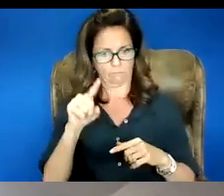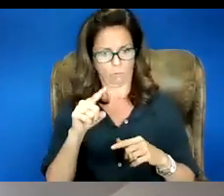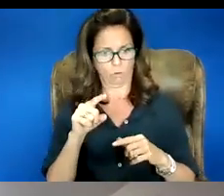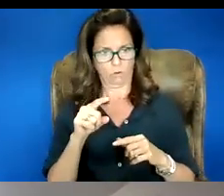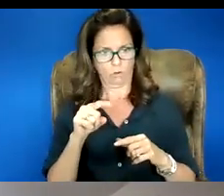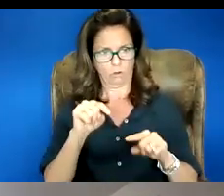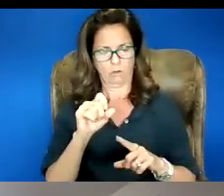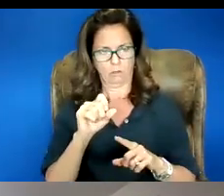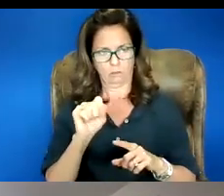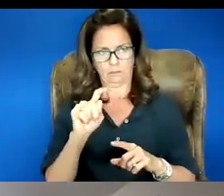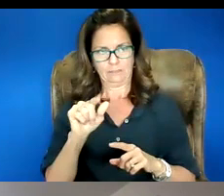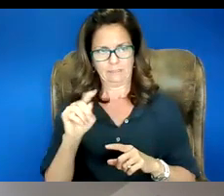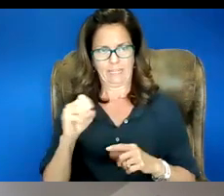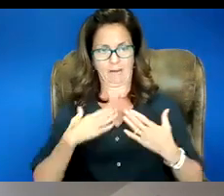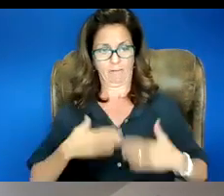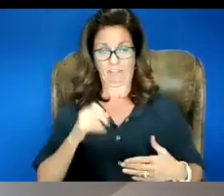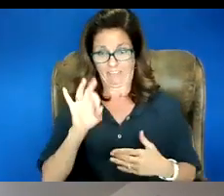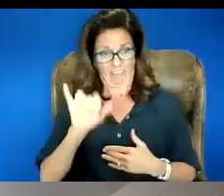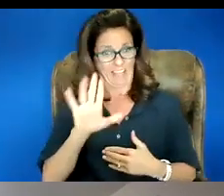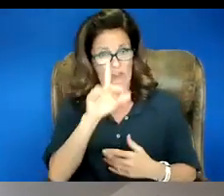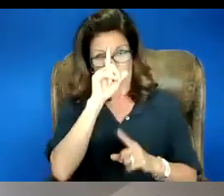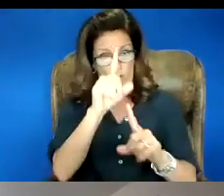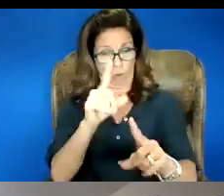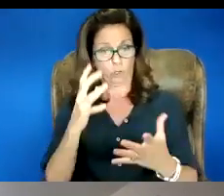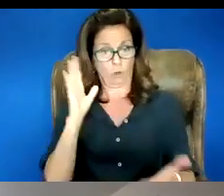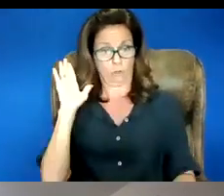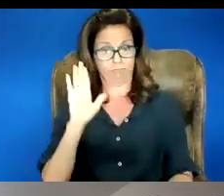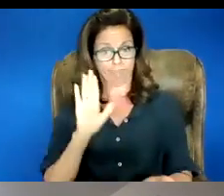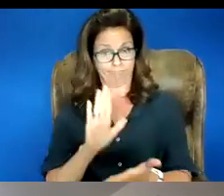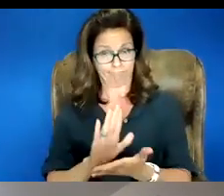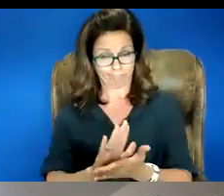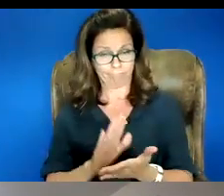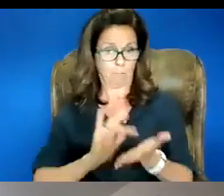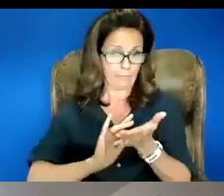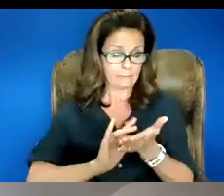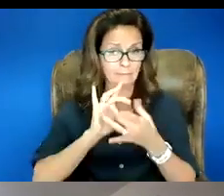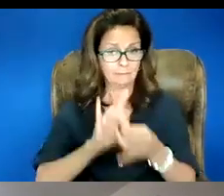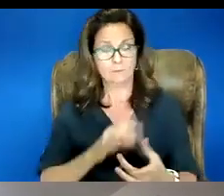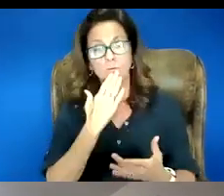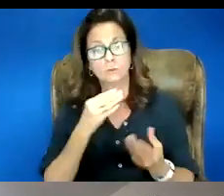to do everything we can to help you meet the goal of full reversal.